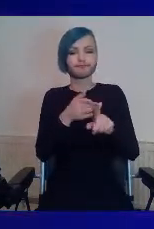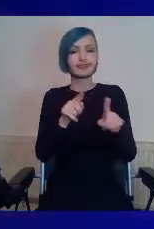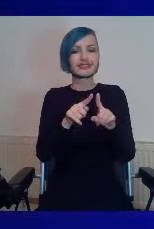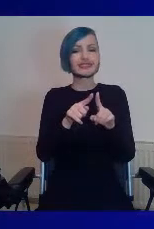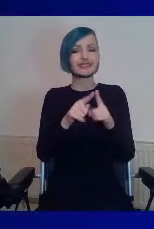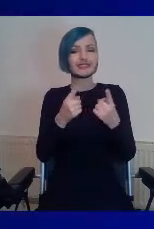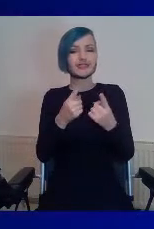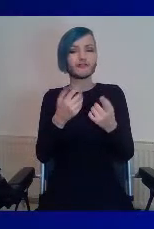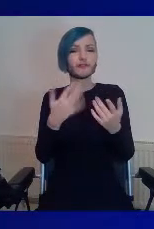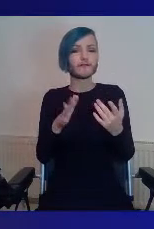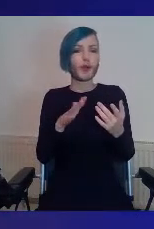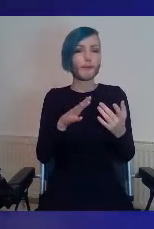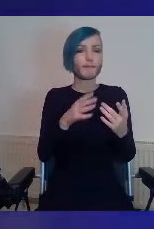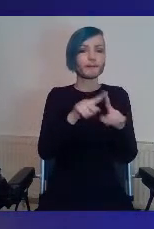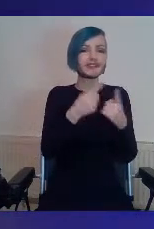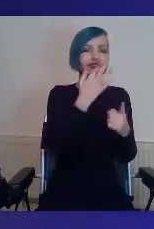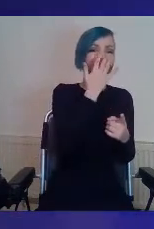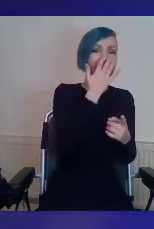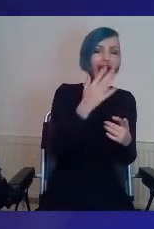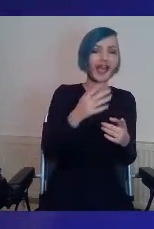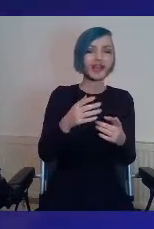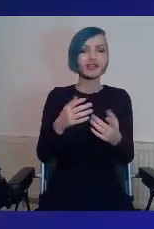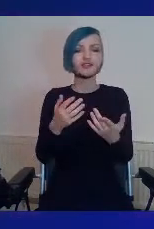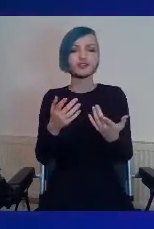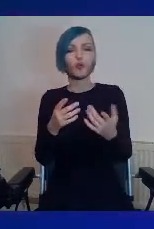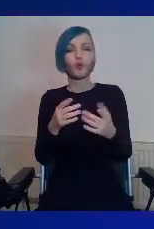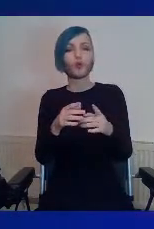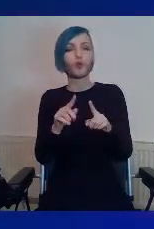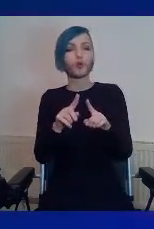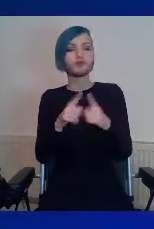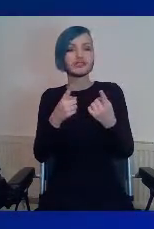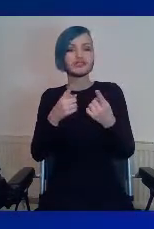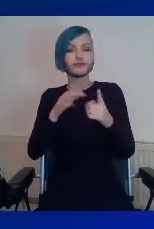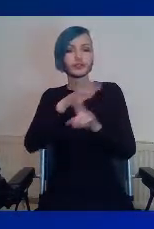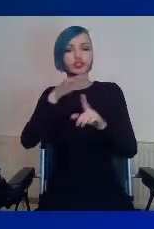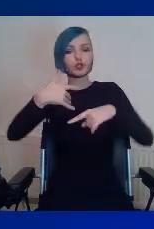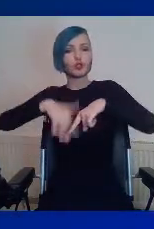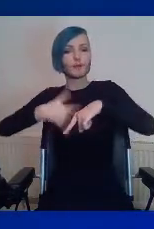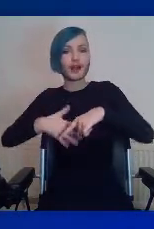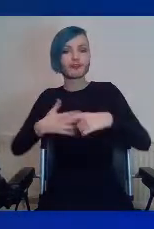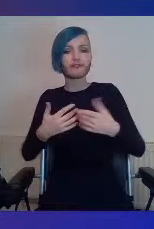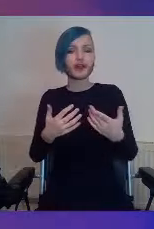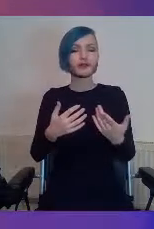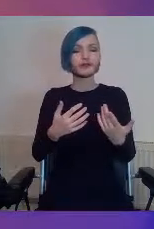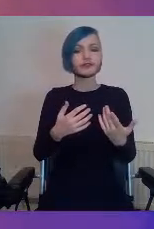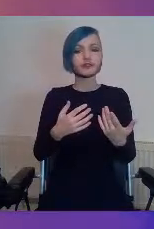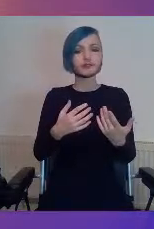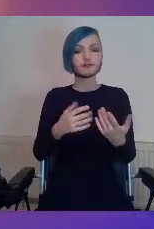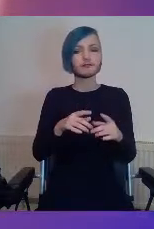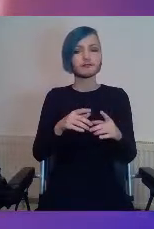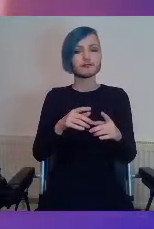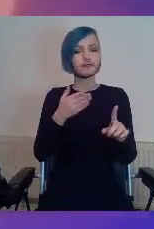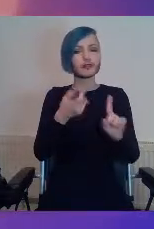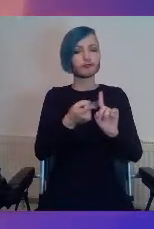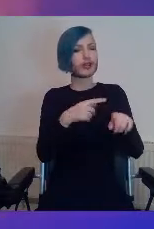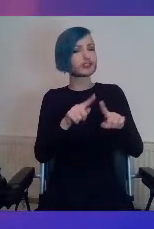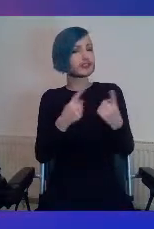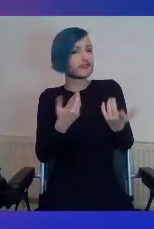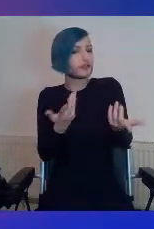Vitalina, maybe you first? Yes, I can start briefly. We, like,